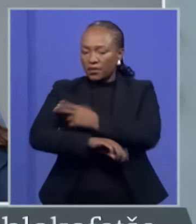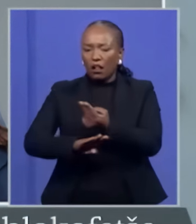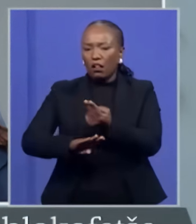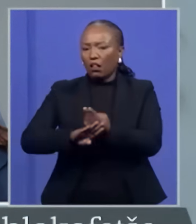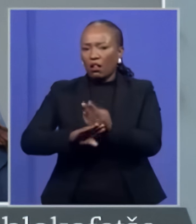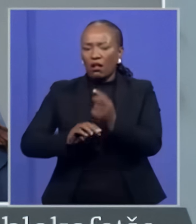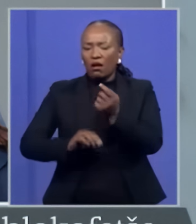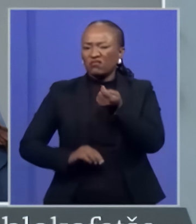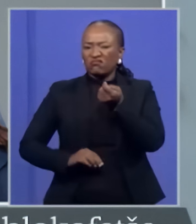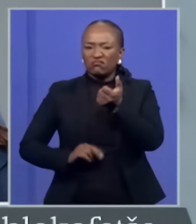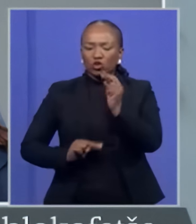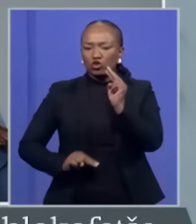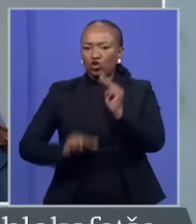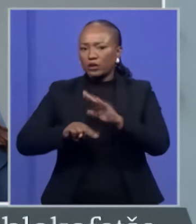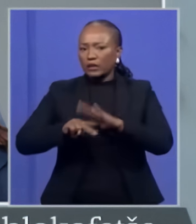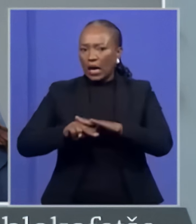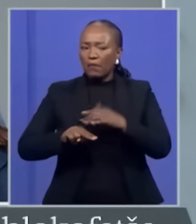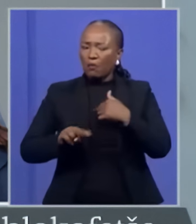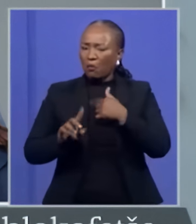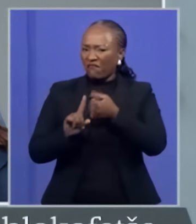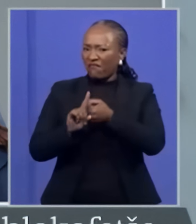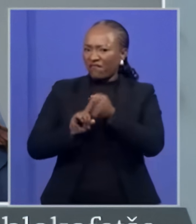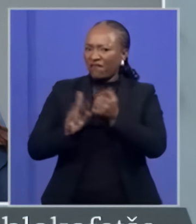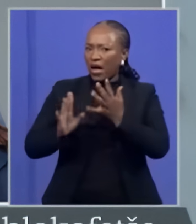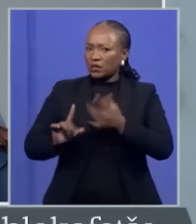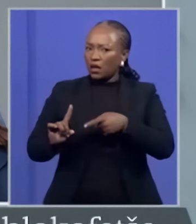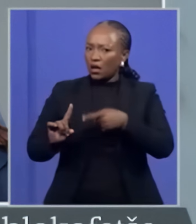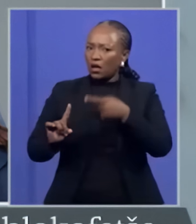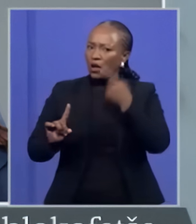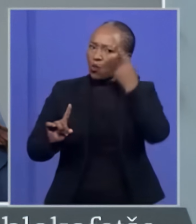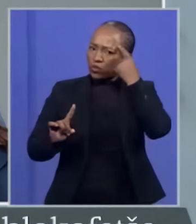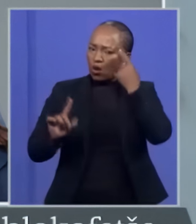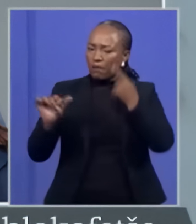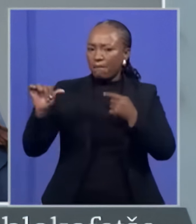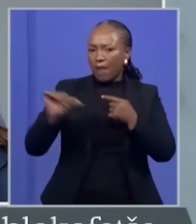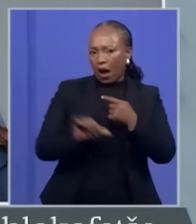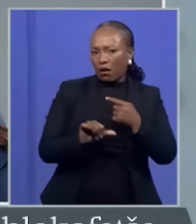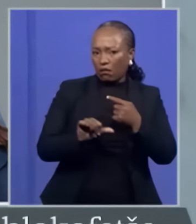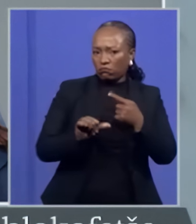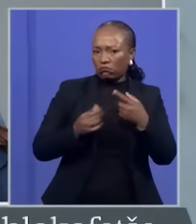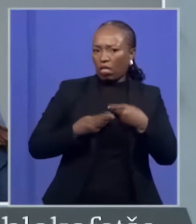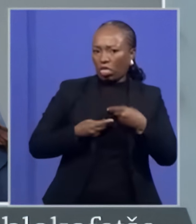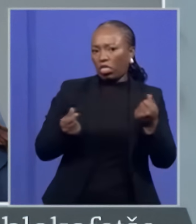all really truly believed that she would soon be back with us.